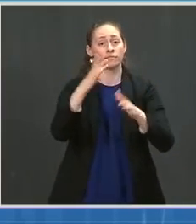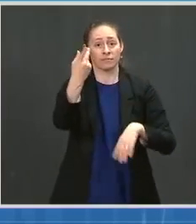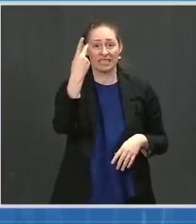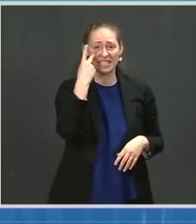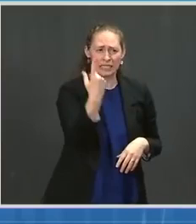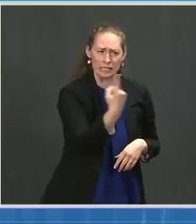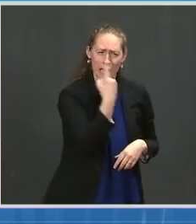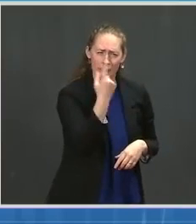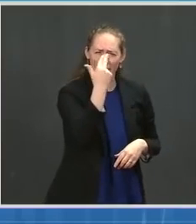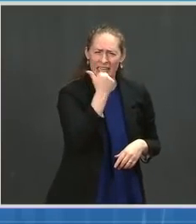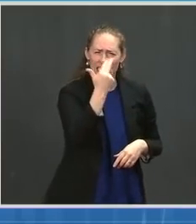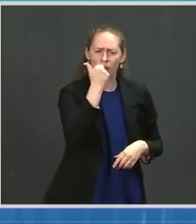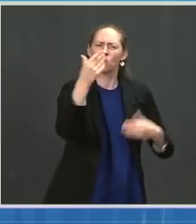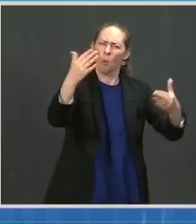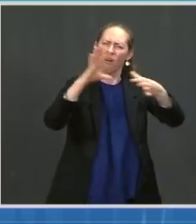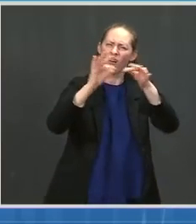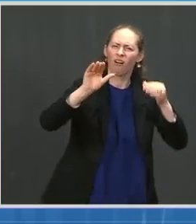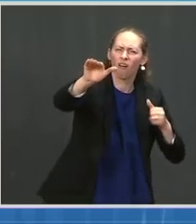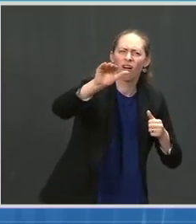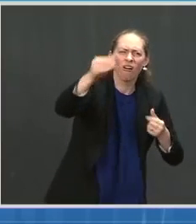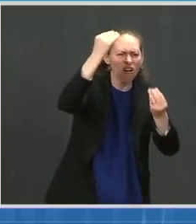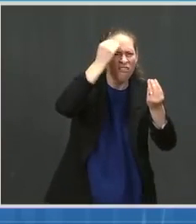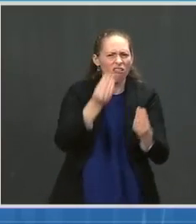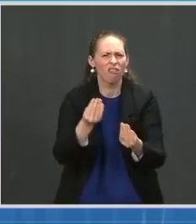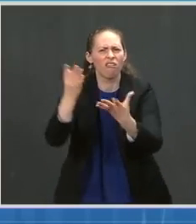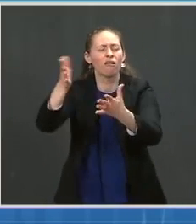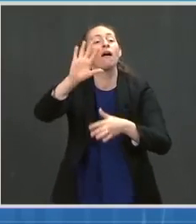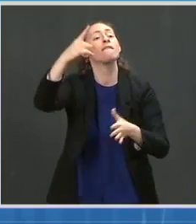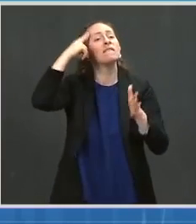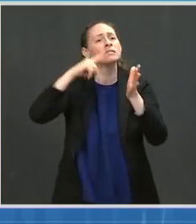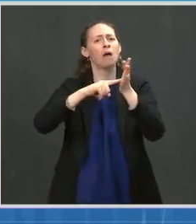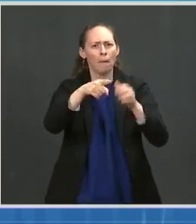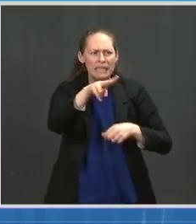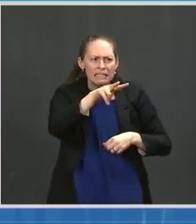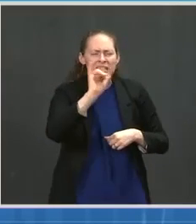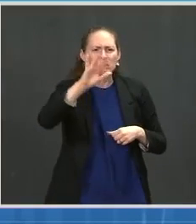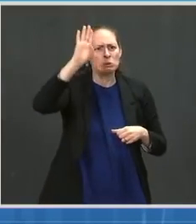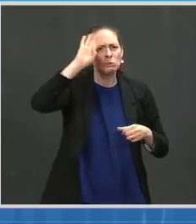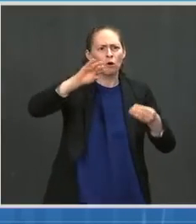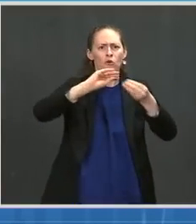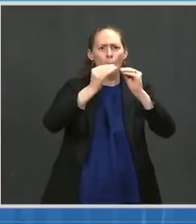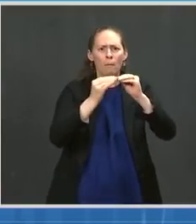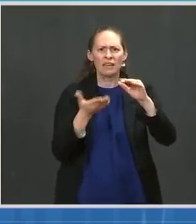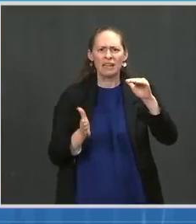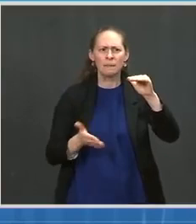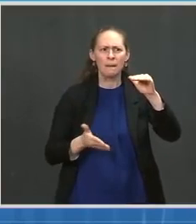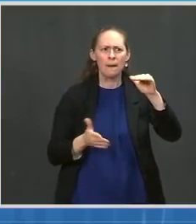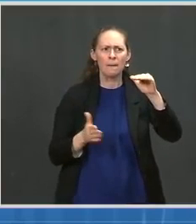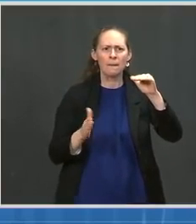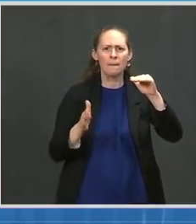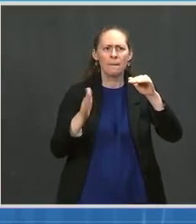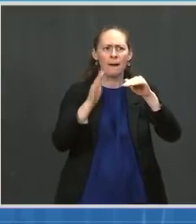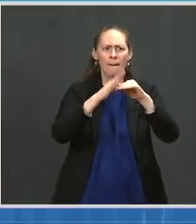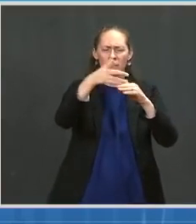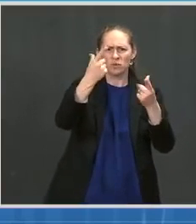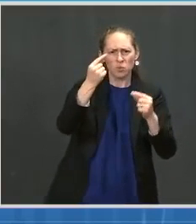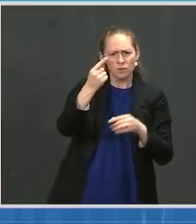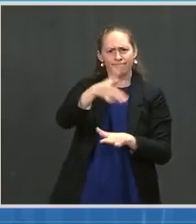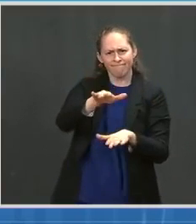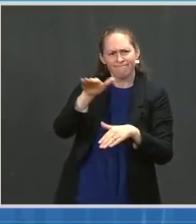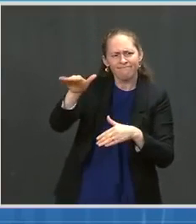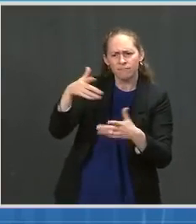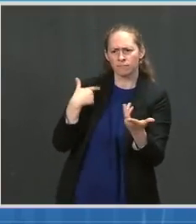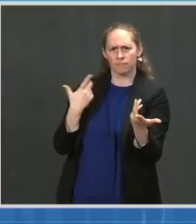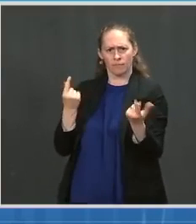when we see metrics trending in the wrong direction, we talk regularly with state officials to offer our assistance, including